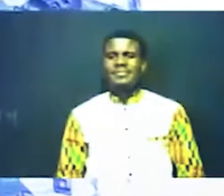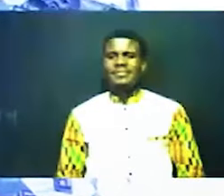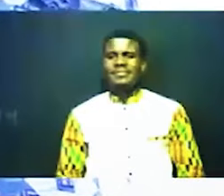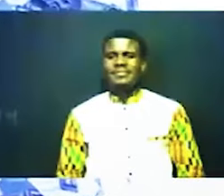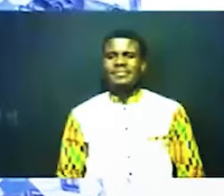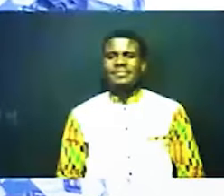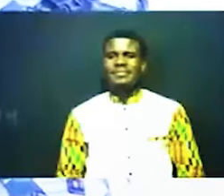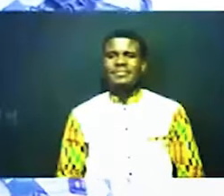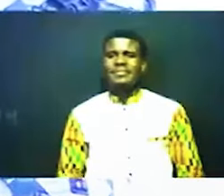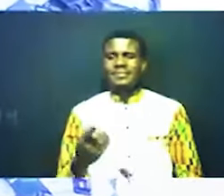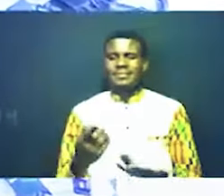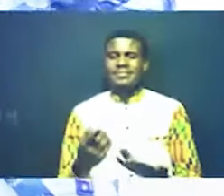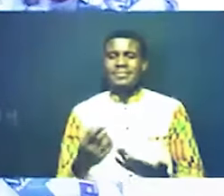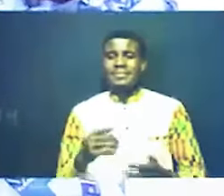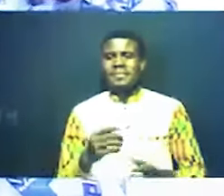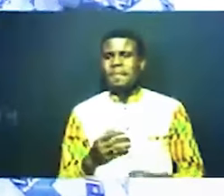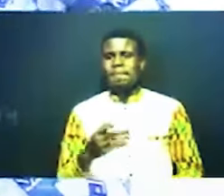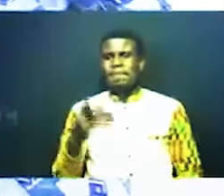this is one of my favorite